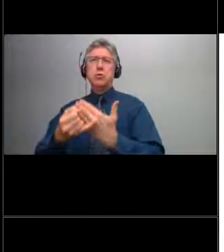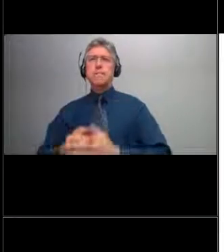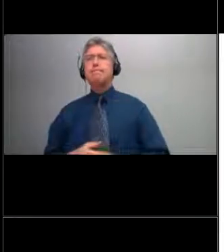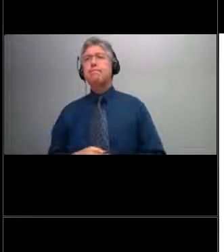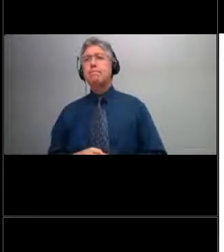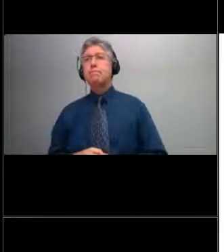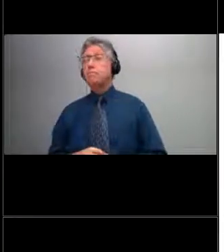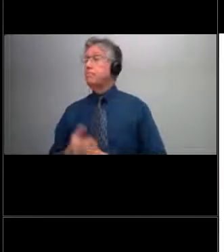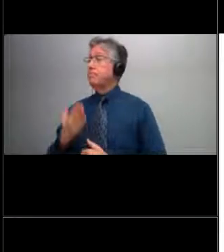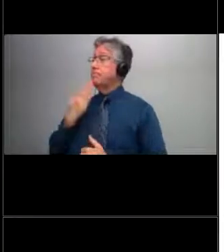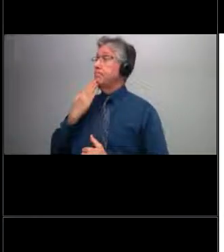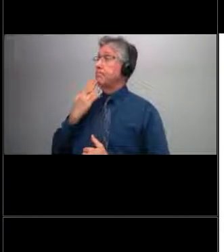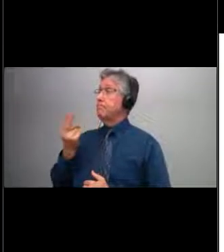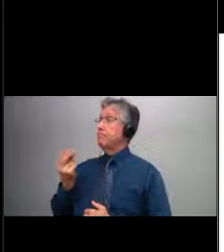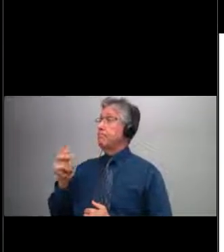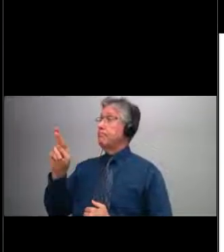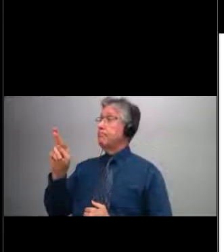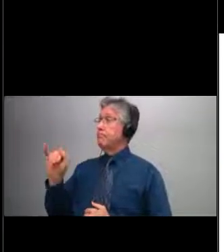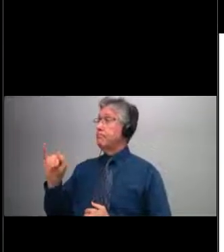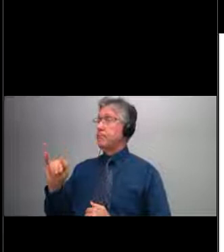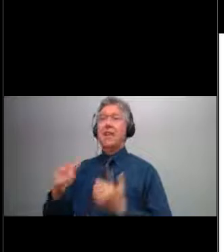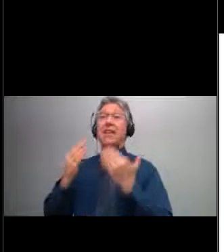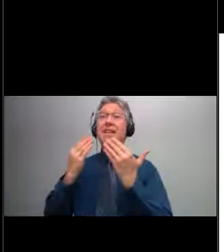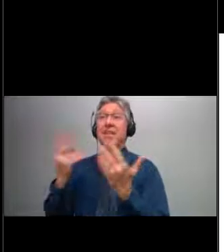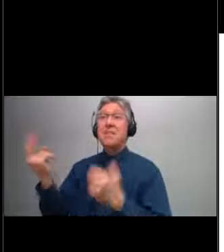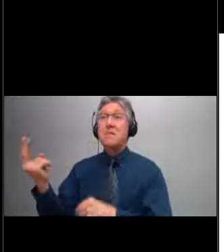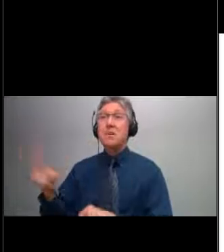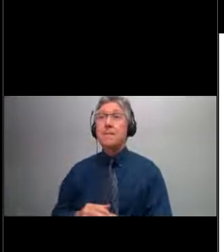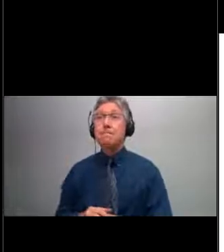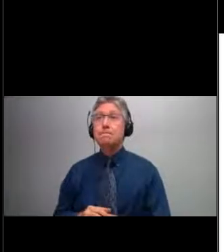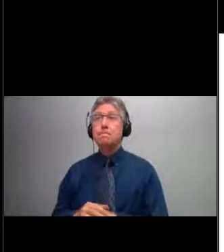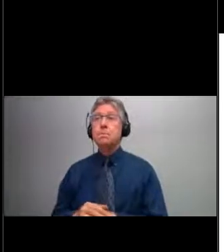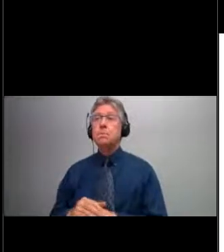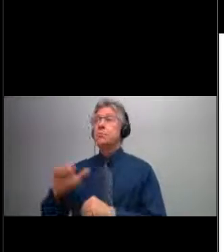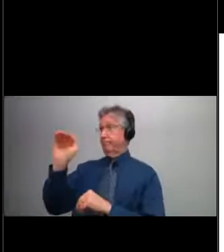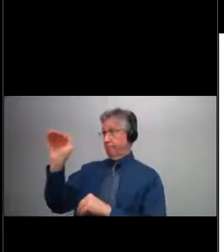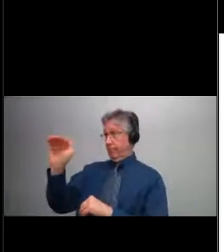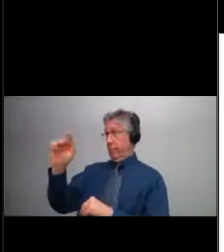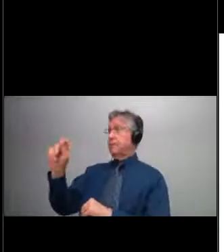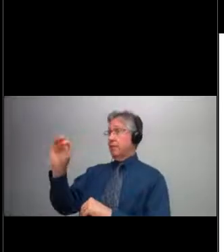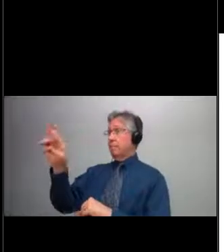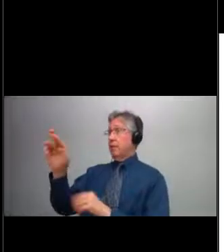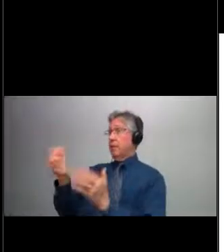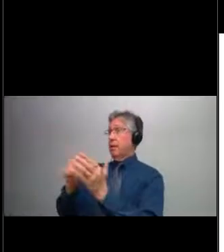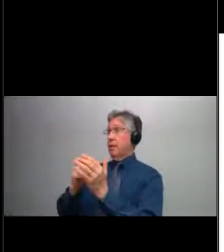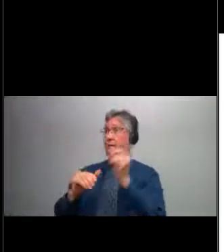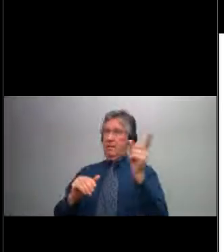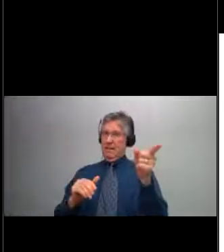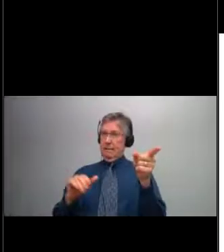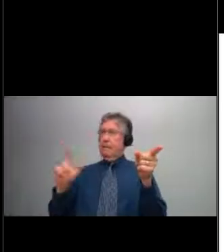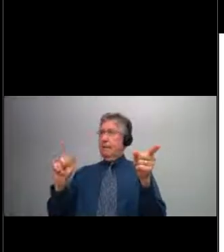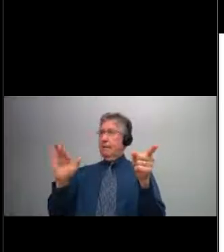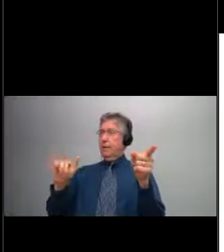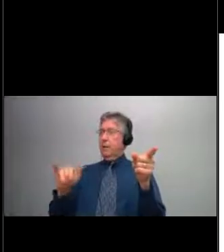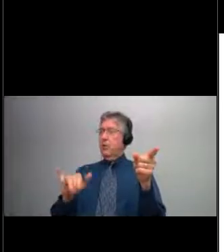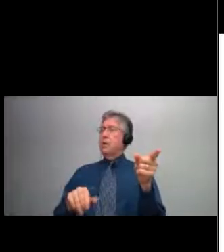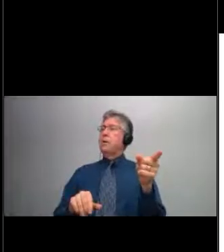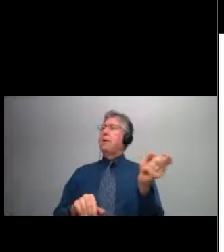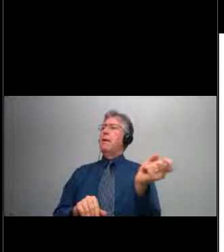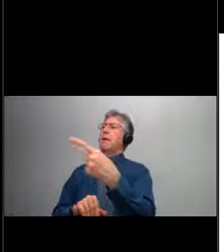Thanks, Ari. Thank you all. Zamir, our next question comes from Larry, who wants to know,